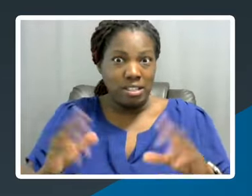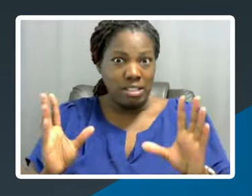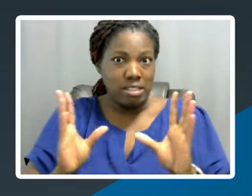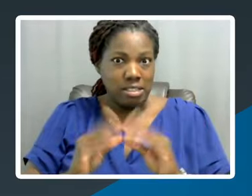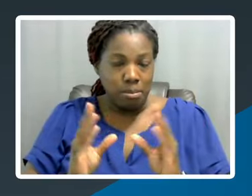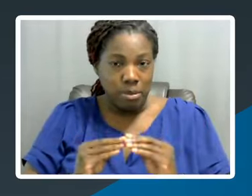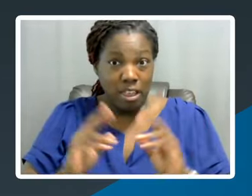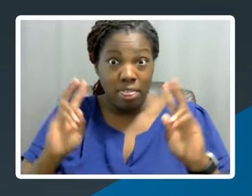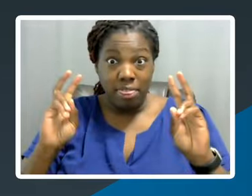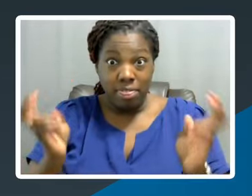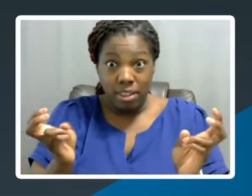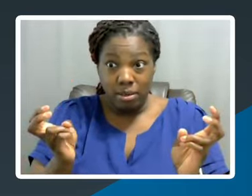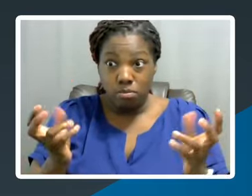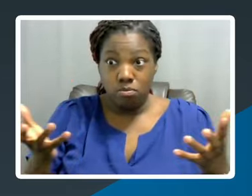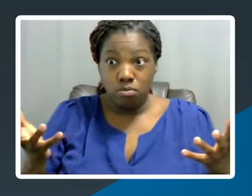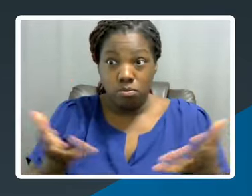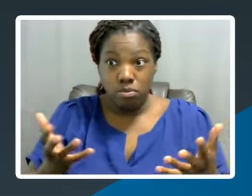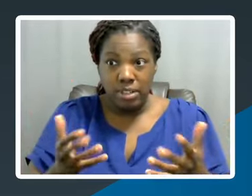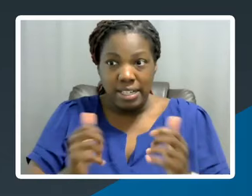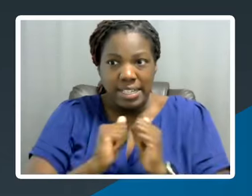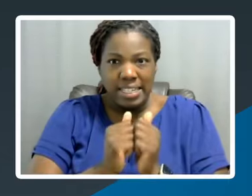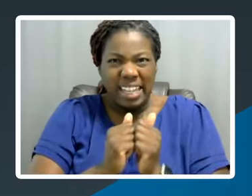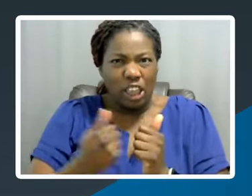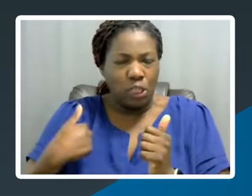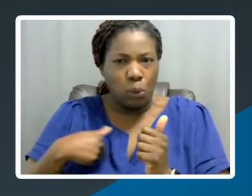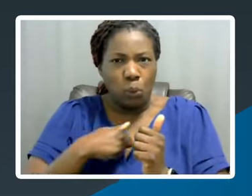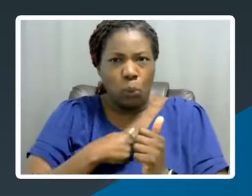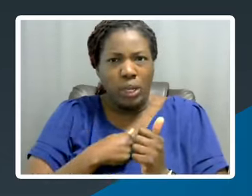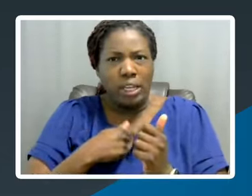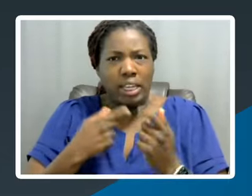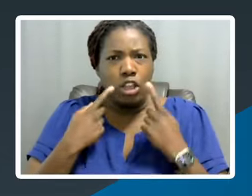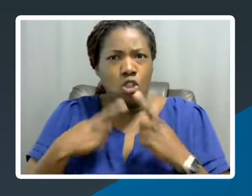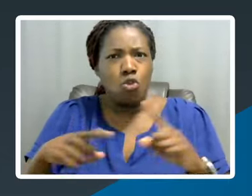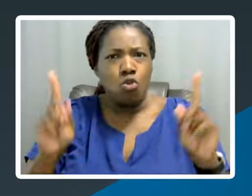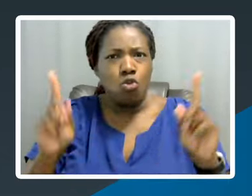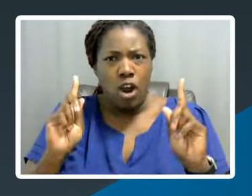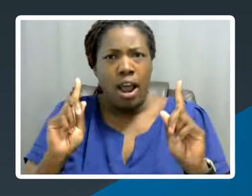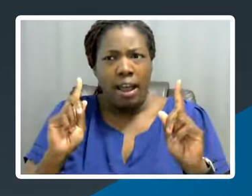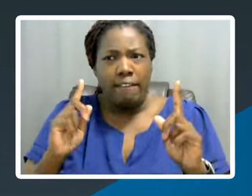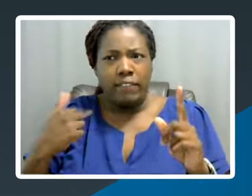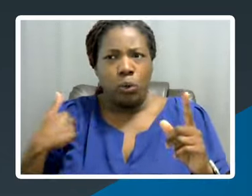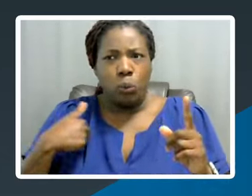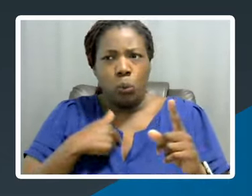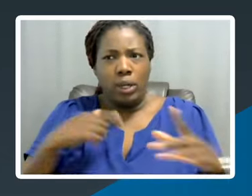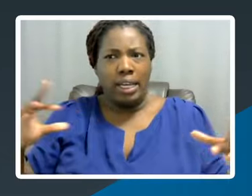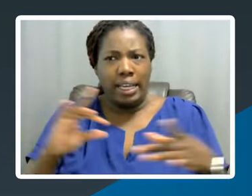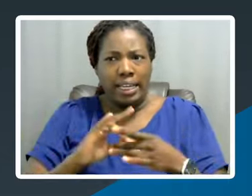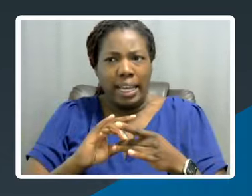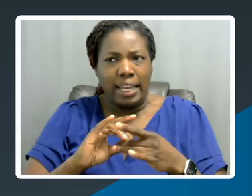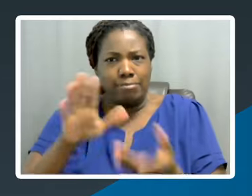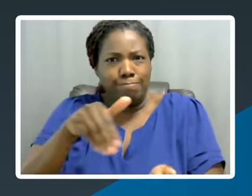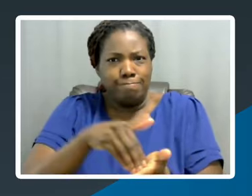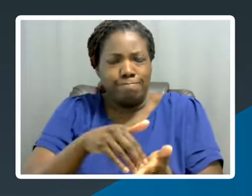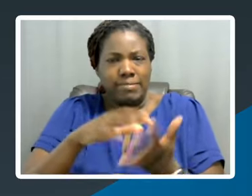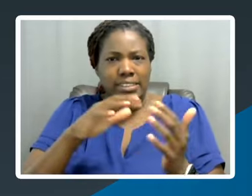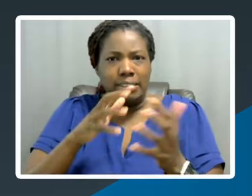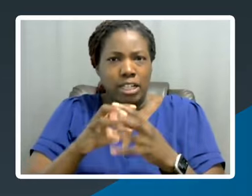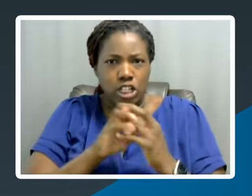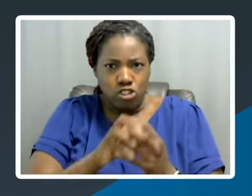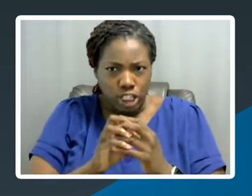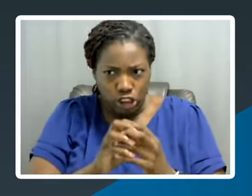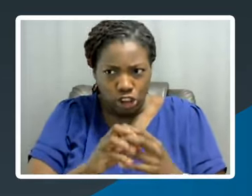year is Together We Thrive, Connecting at the Intersections. And there is a very intentional